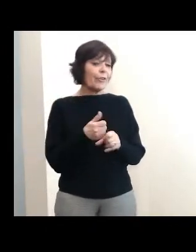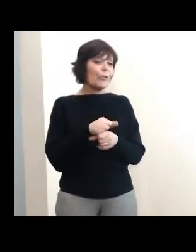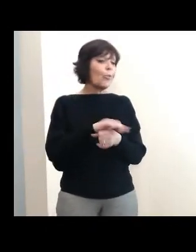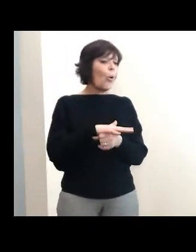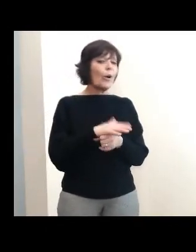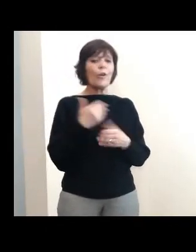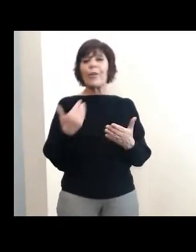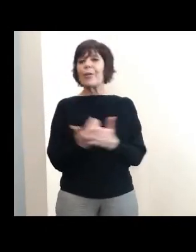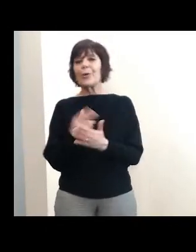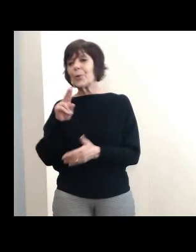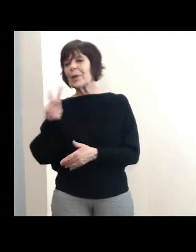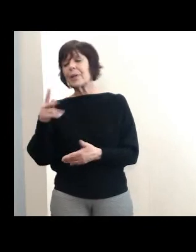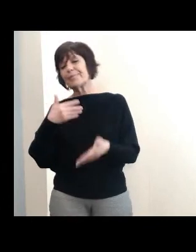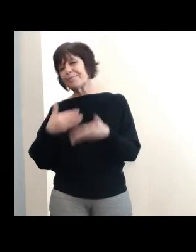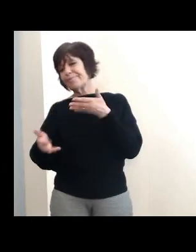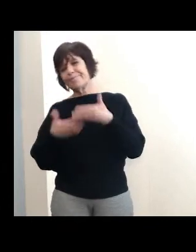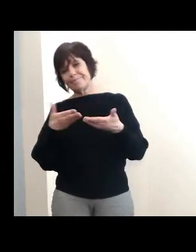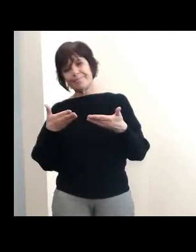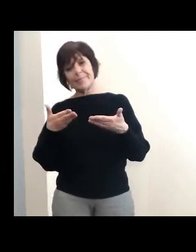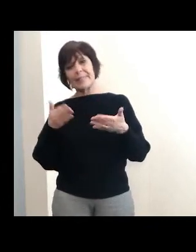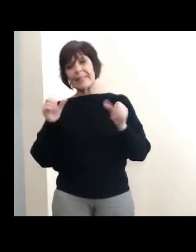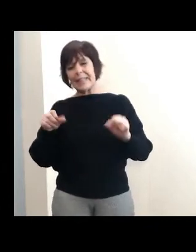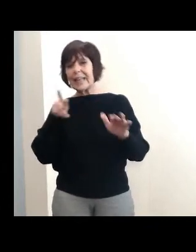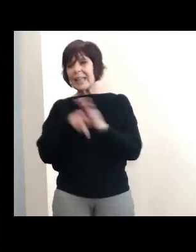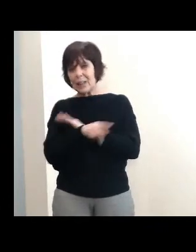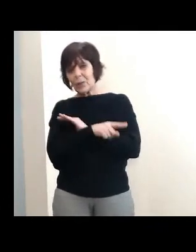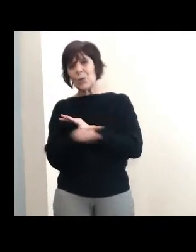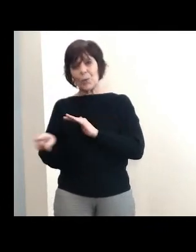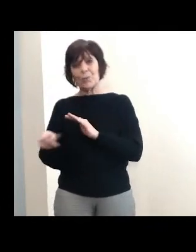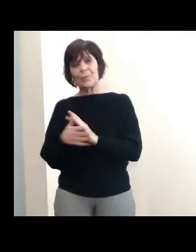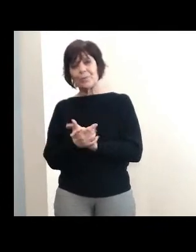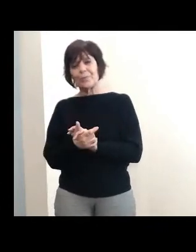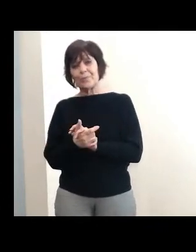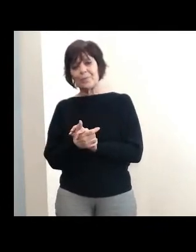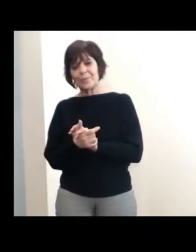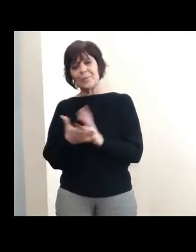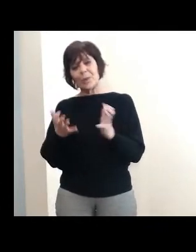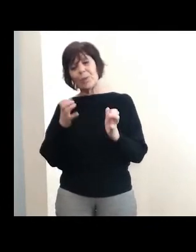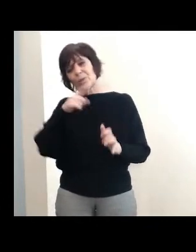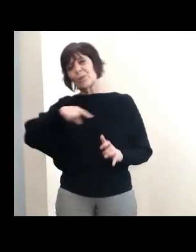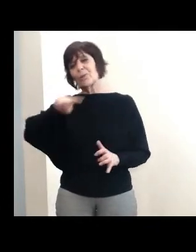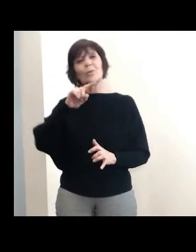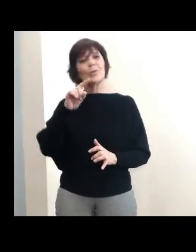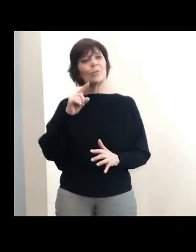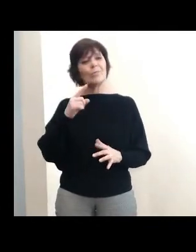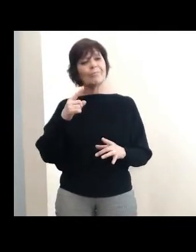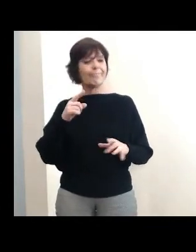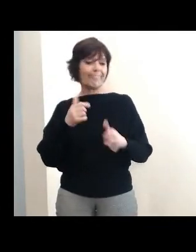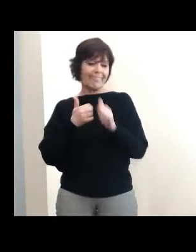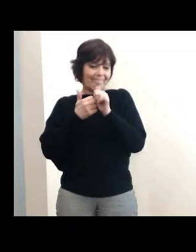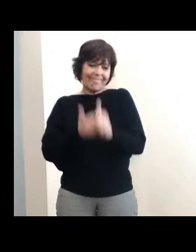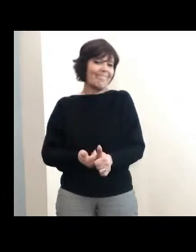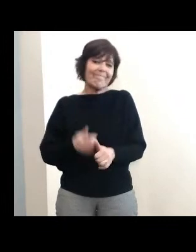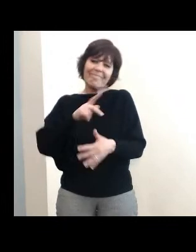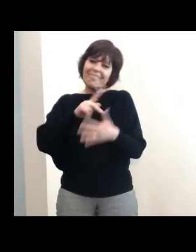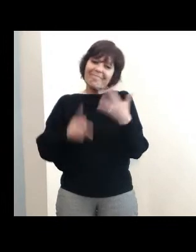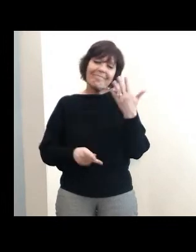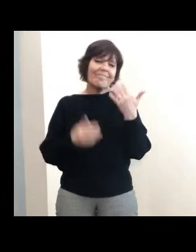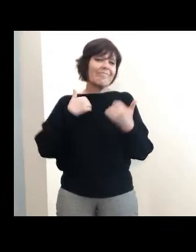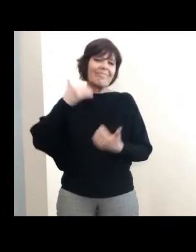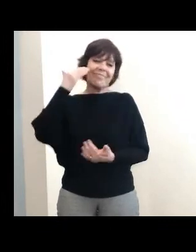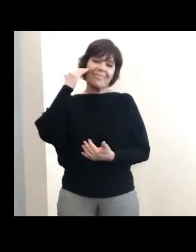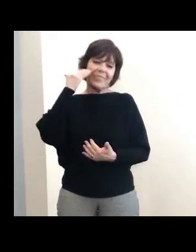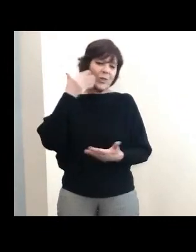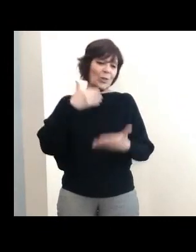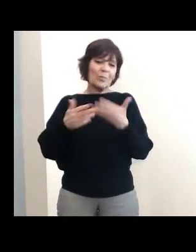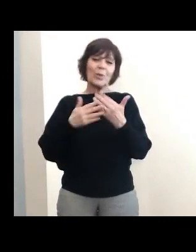coronavirus, COVID-19, it can kill you. And we just want everyone to act appropriately so that no matter which one it's